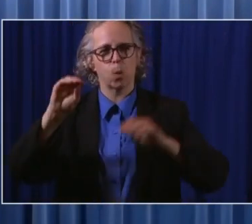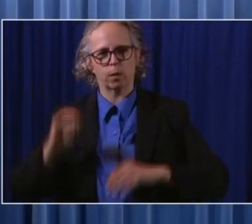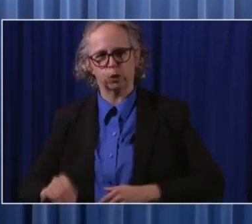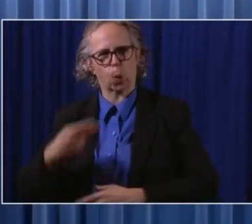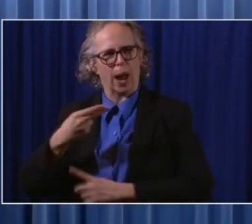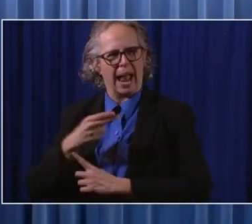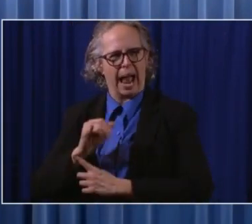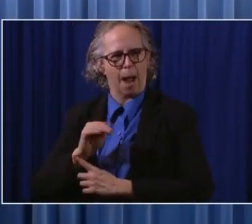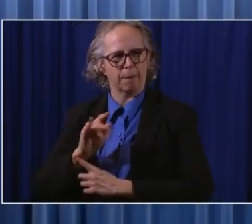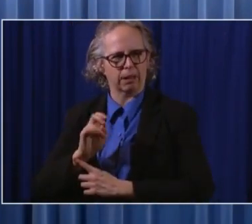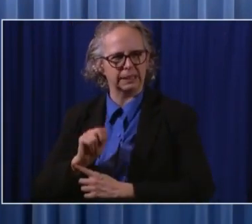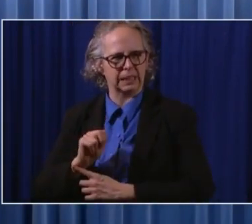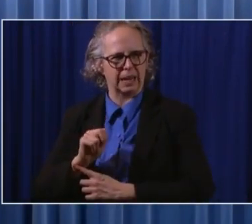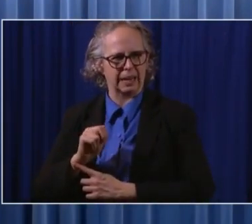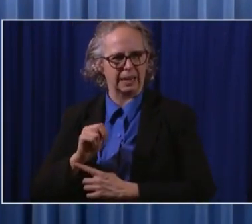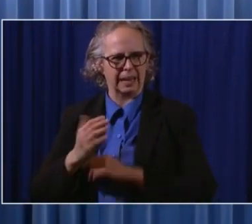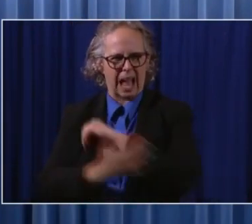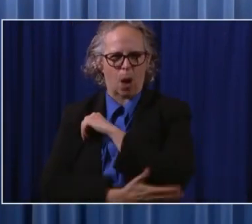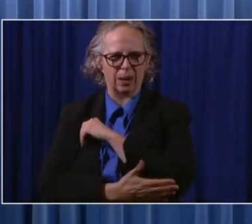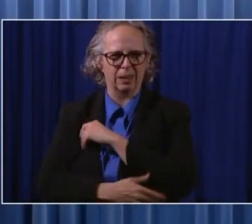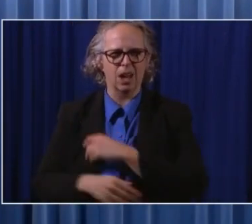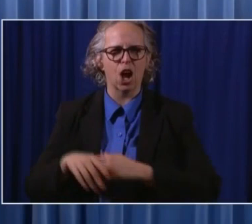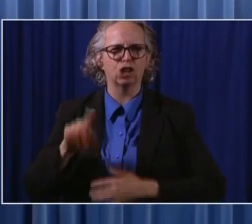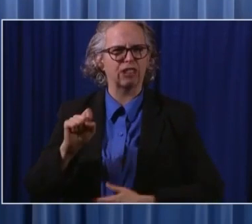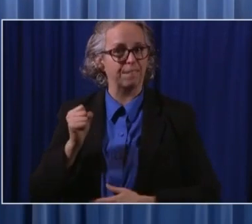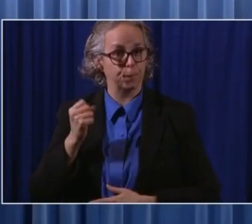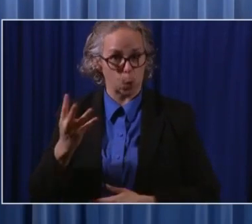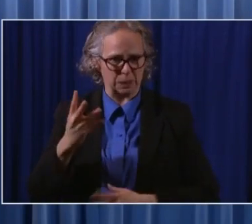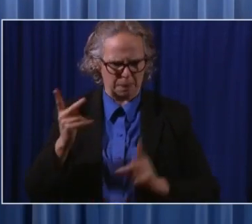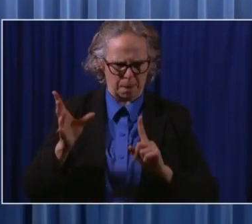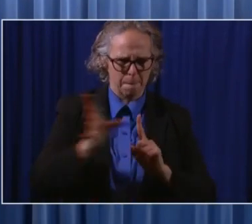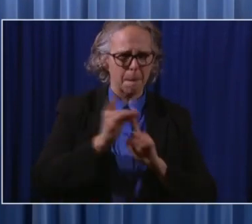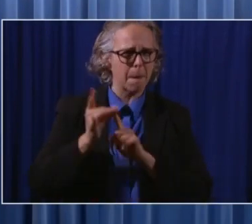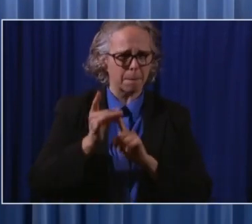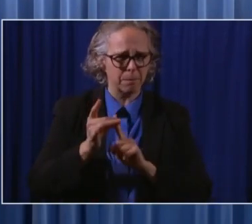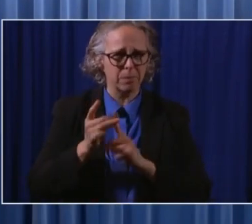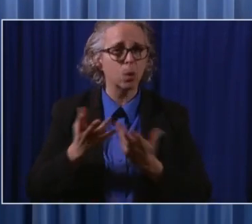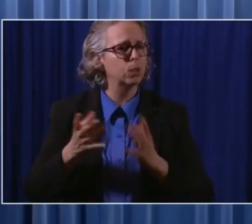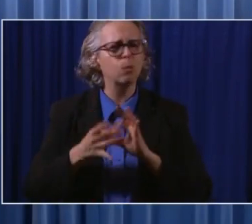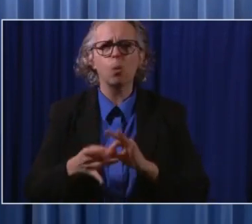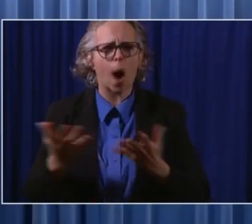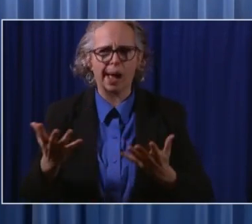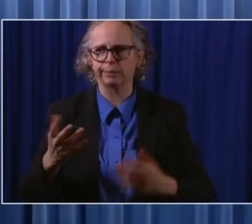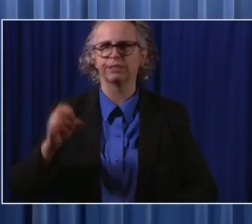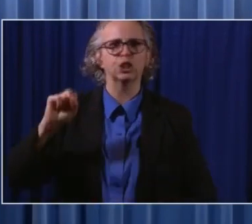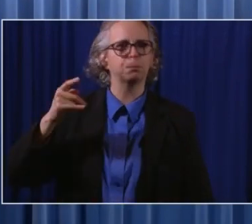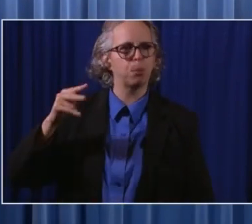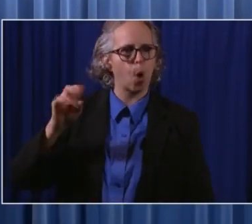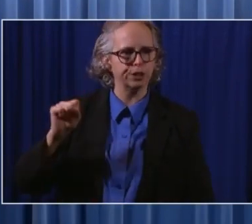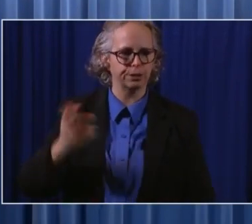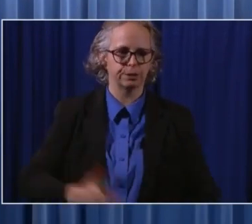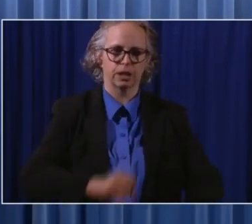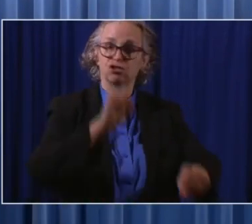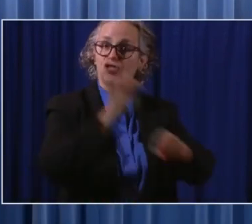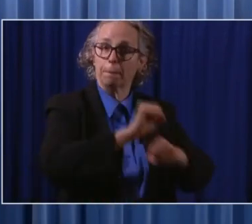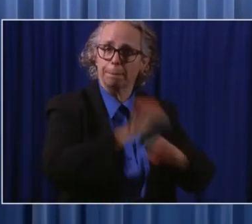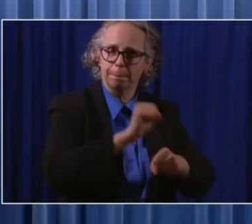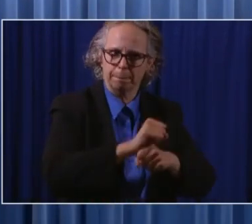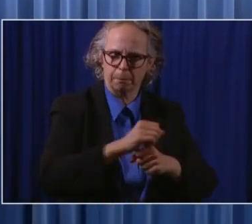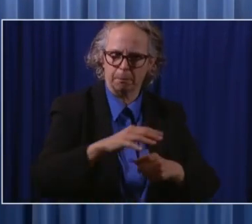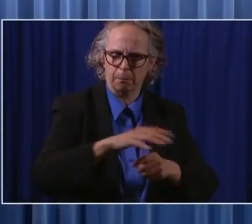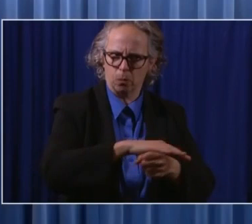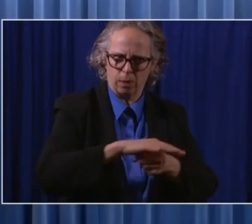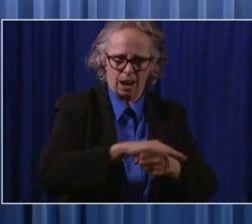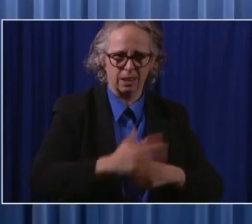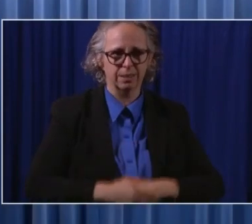good news. Outbreaks in Hamilton County are linked to youth sports, workplaces, and long-term care facilities. Licking County. Licking